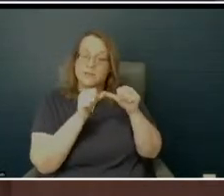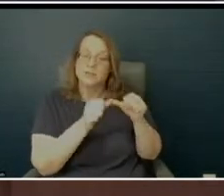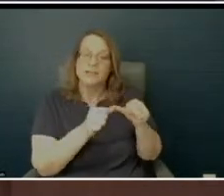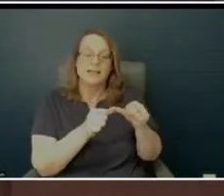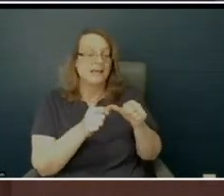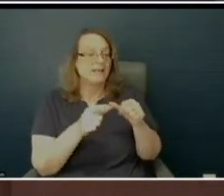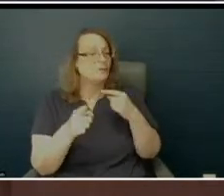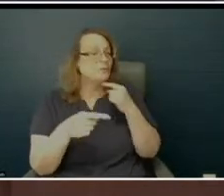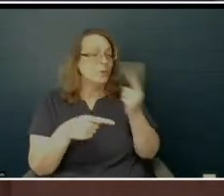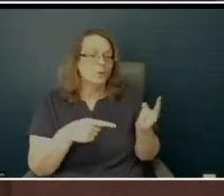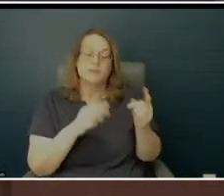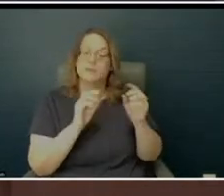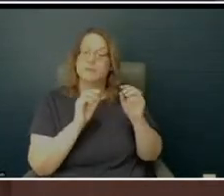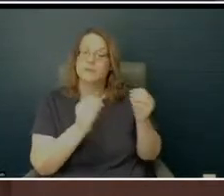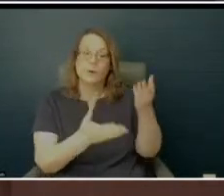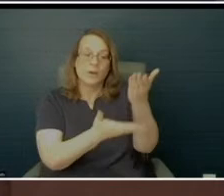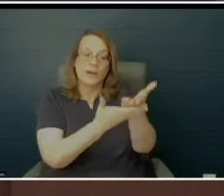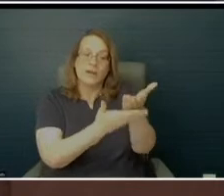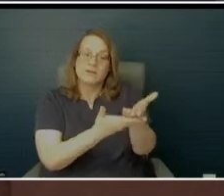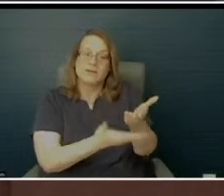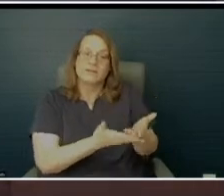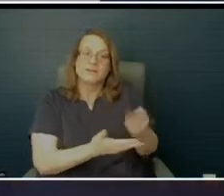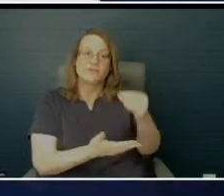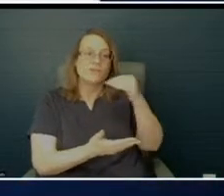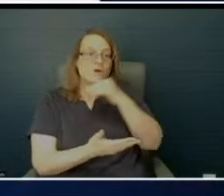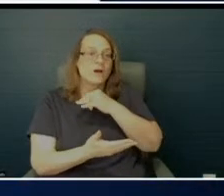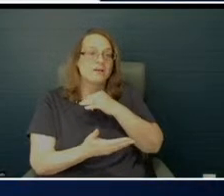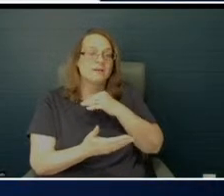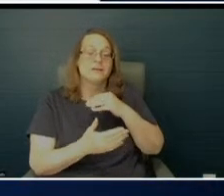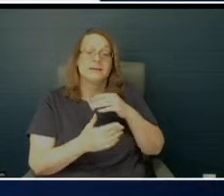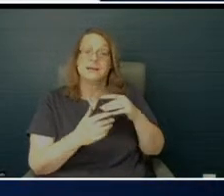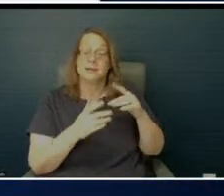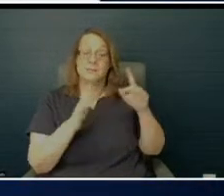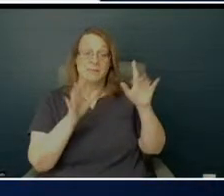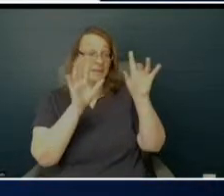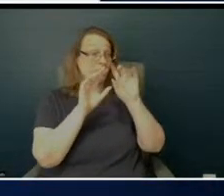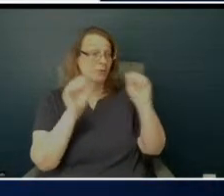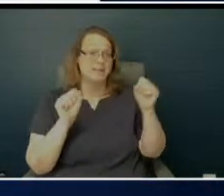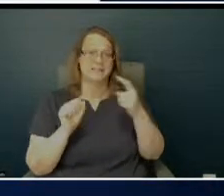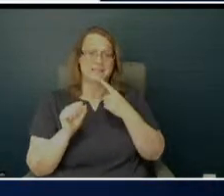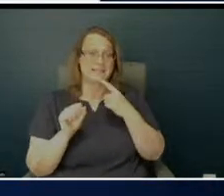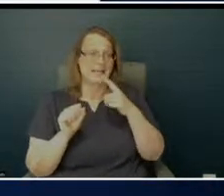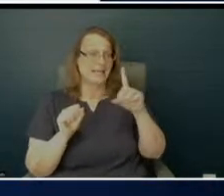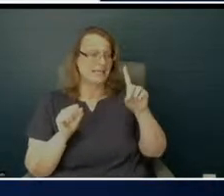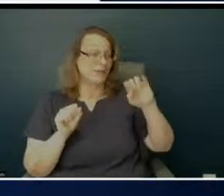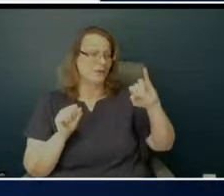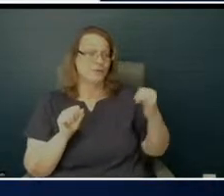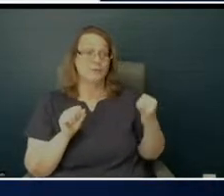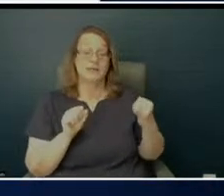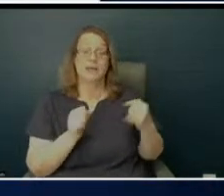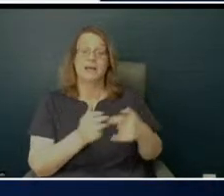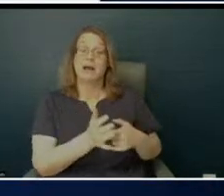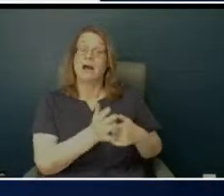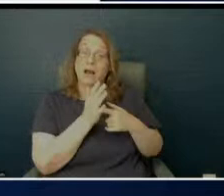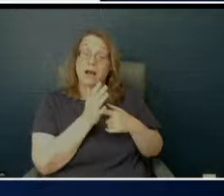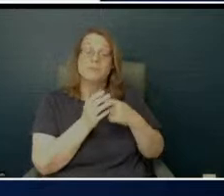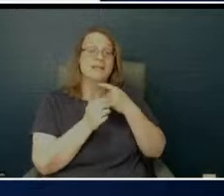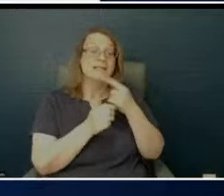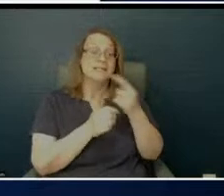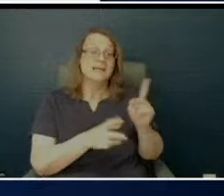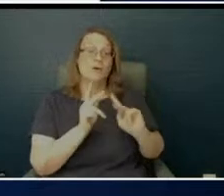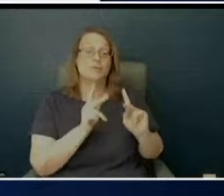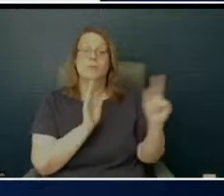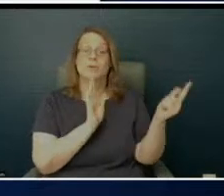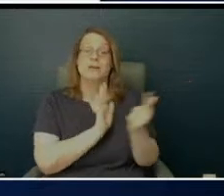of fraud, did the president keep saying that the department was, quote, "obligated to tell people that this was an illegal,